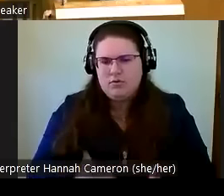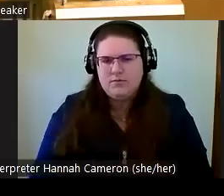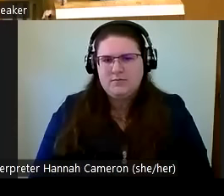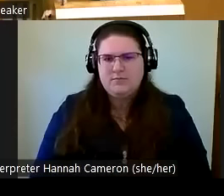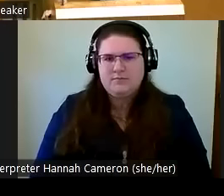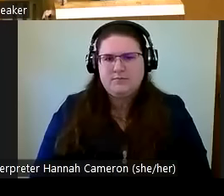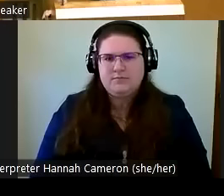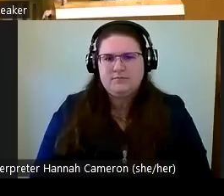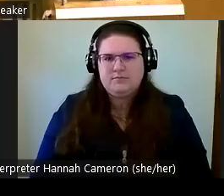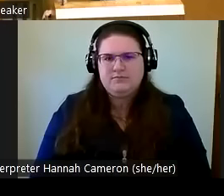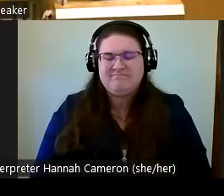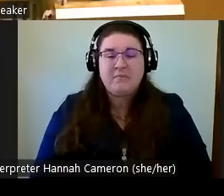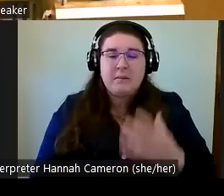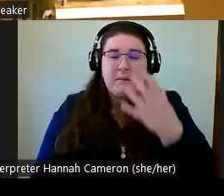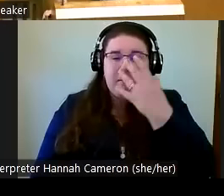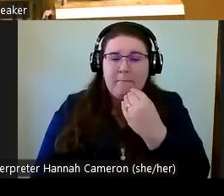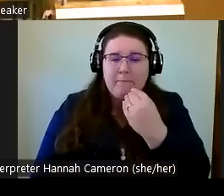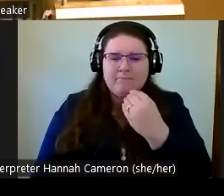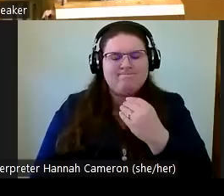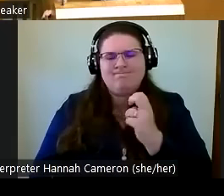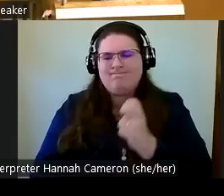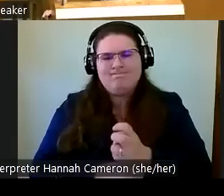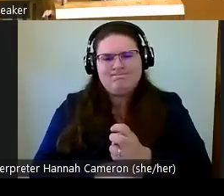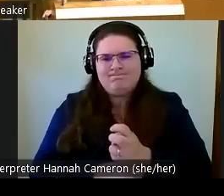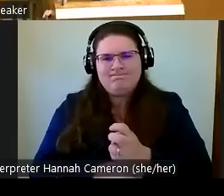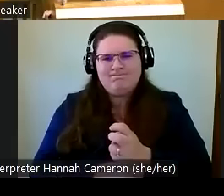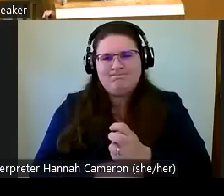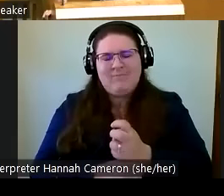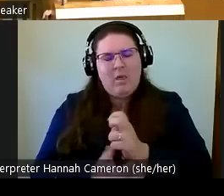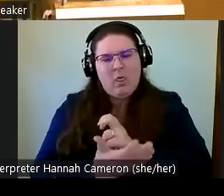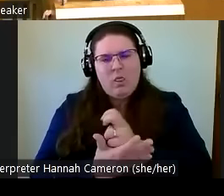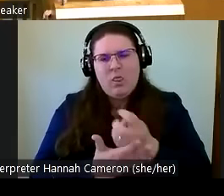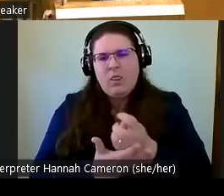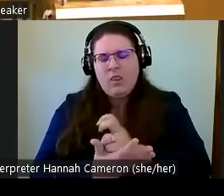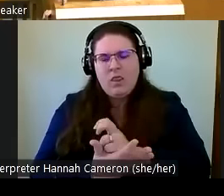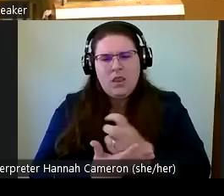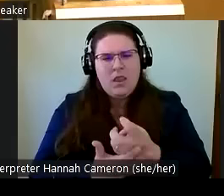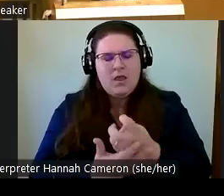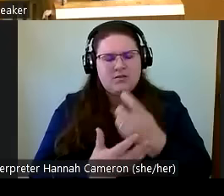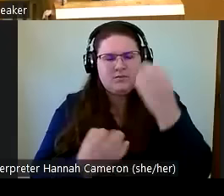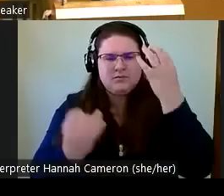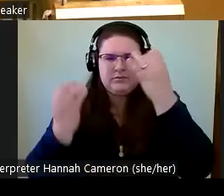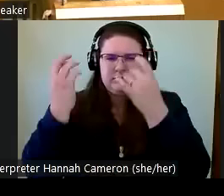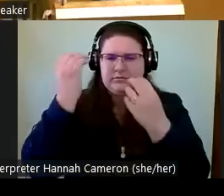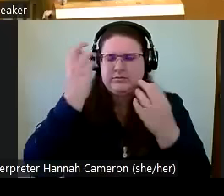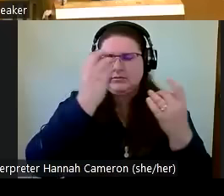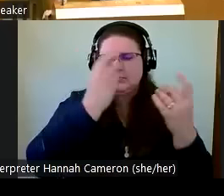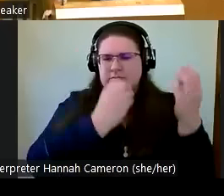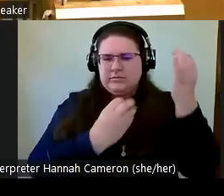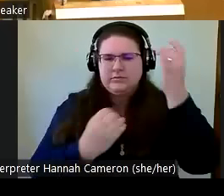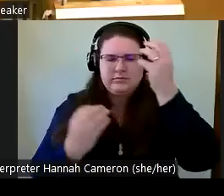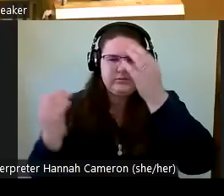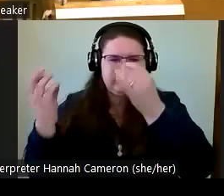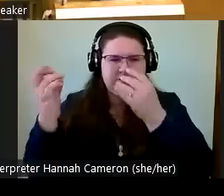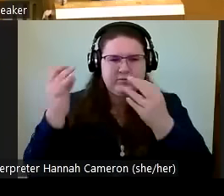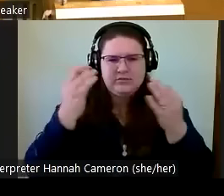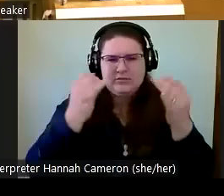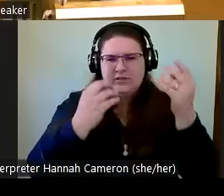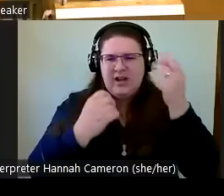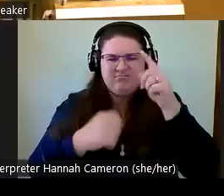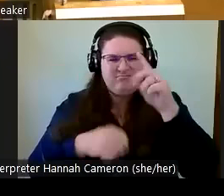Sleep became very difficult. I've found myself preoccupied and really unable to think about much